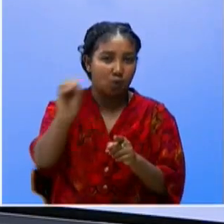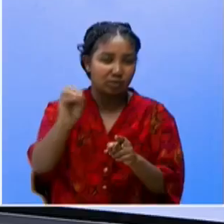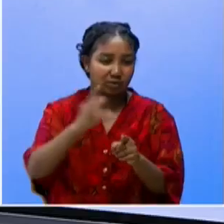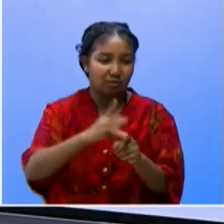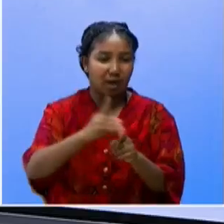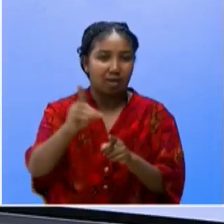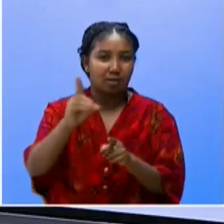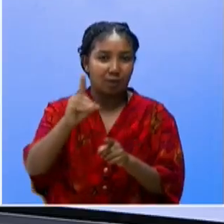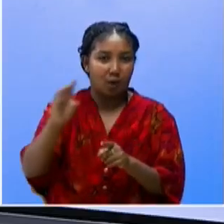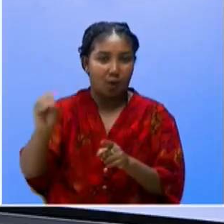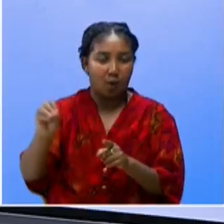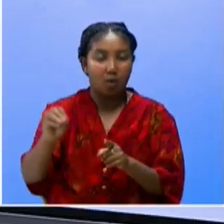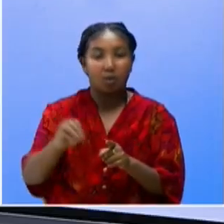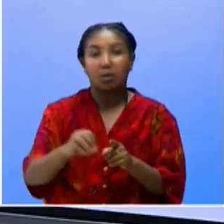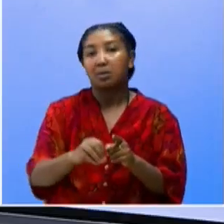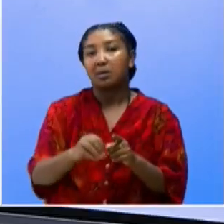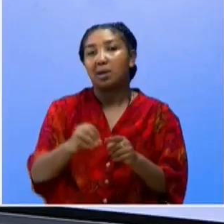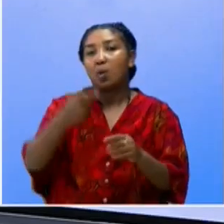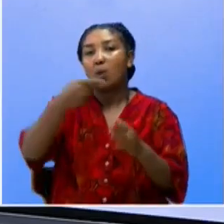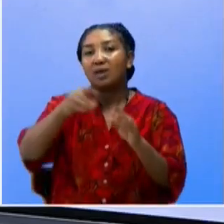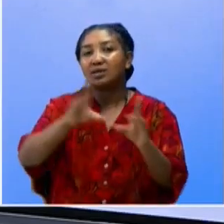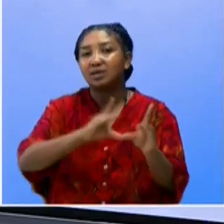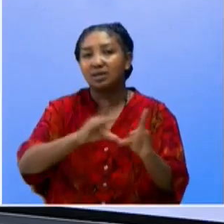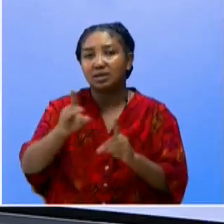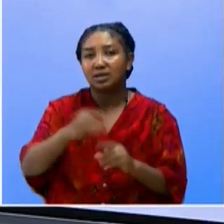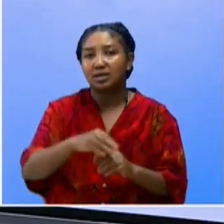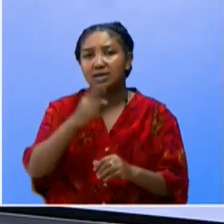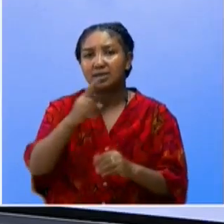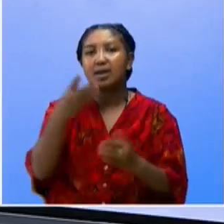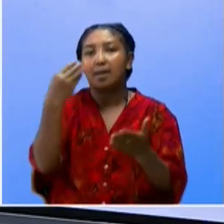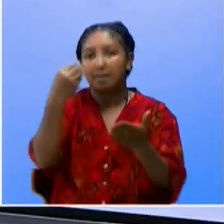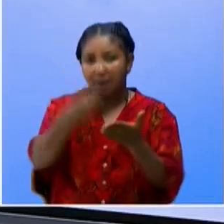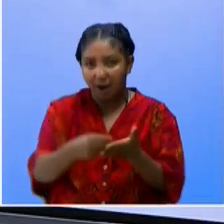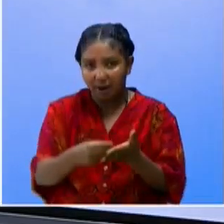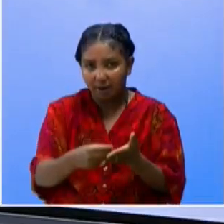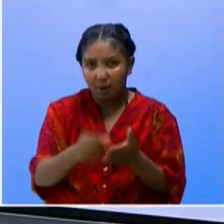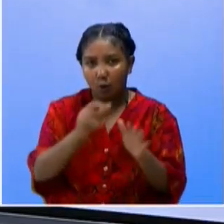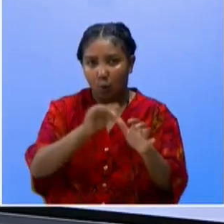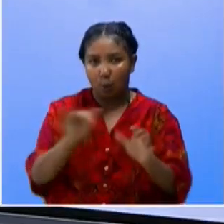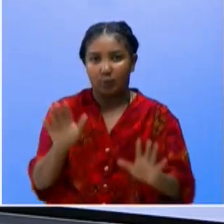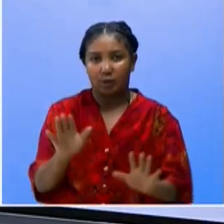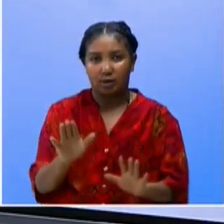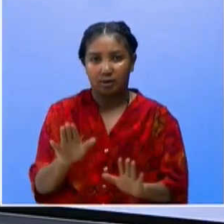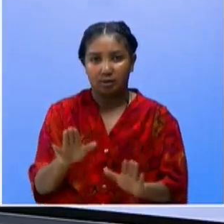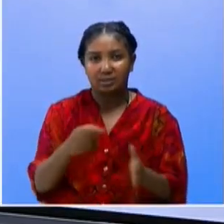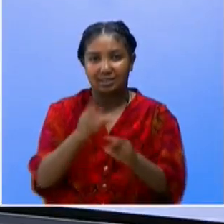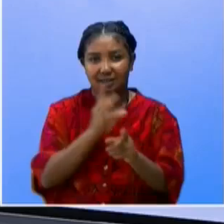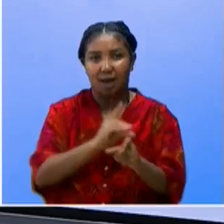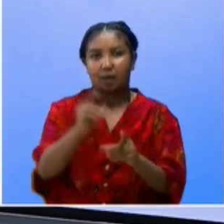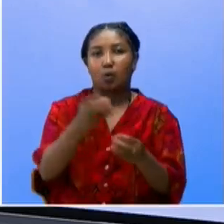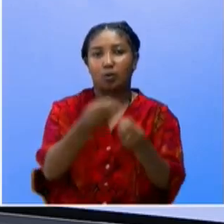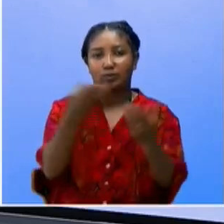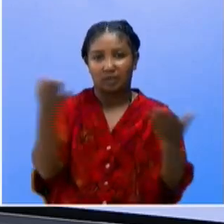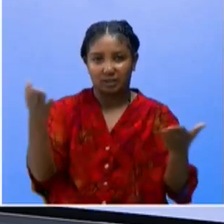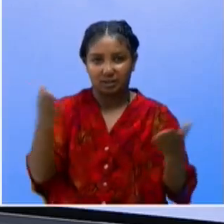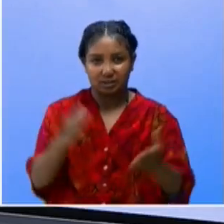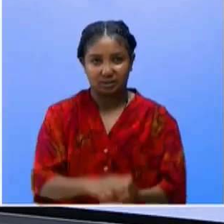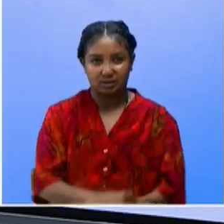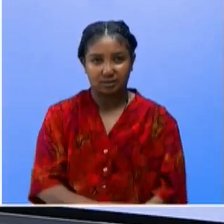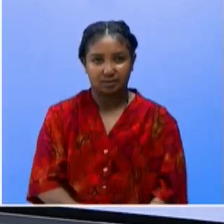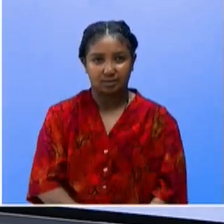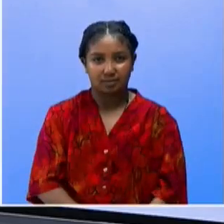Yes, good. So what did he buy? A computer. This is direct object.